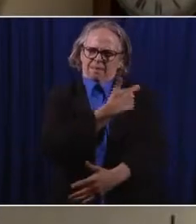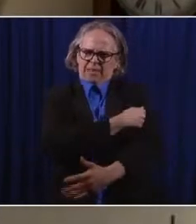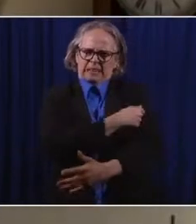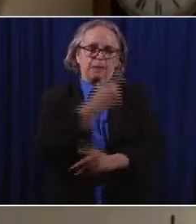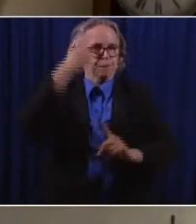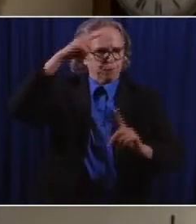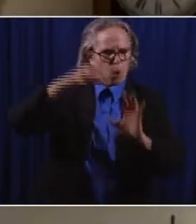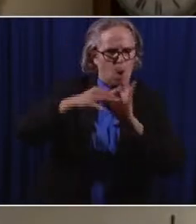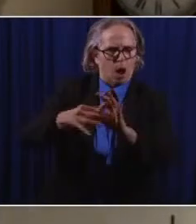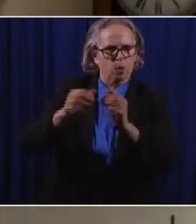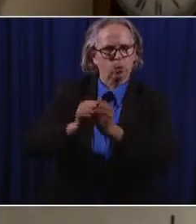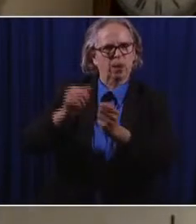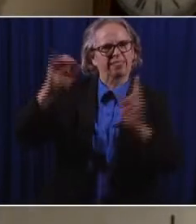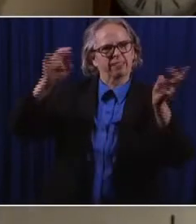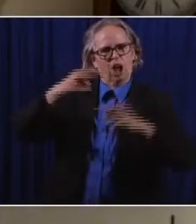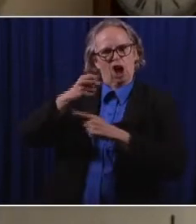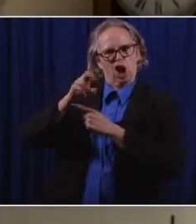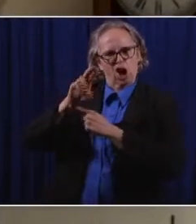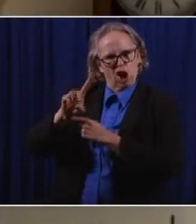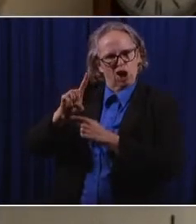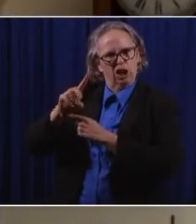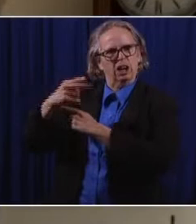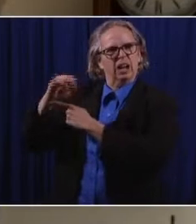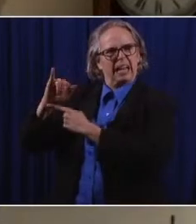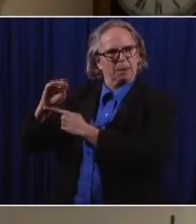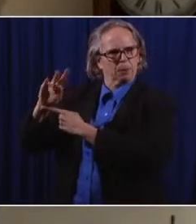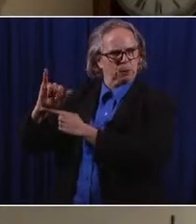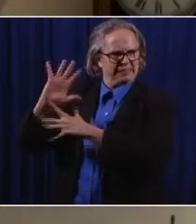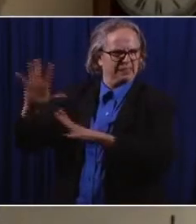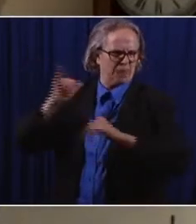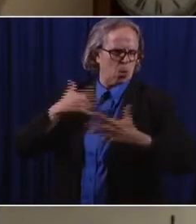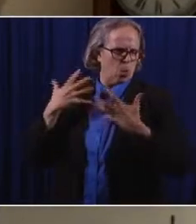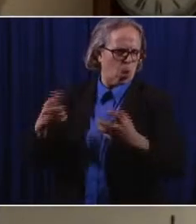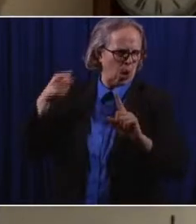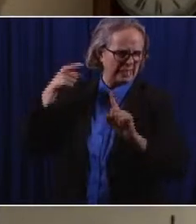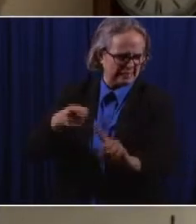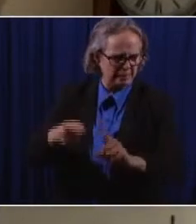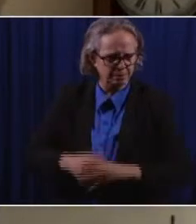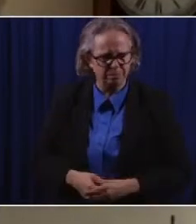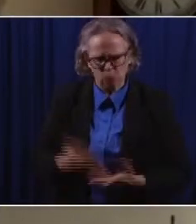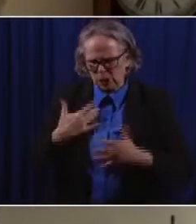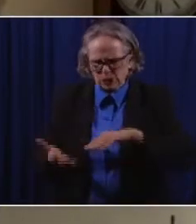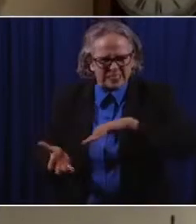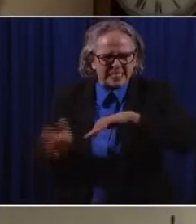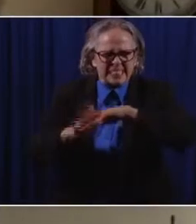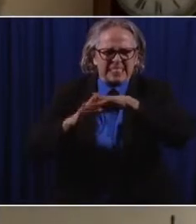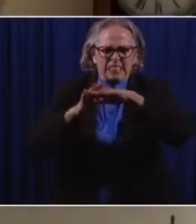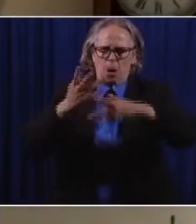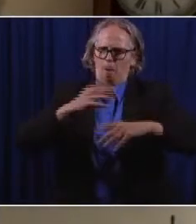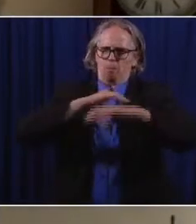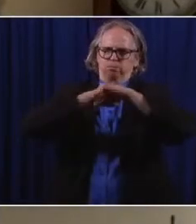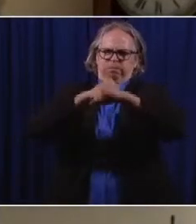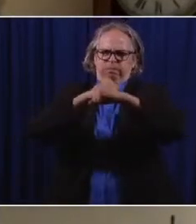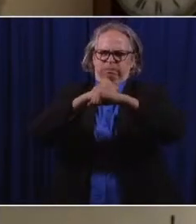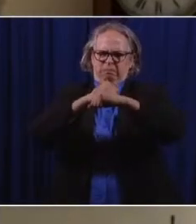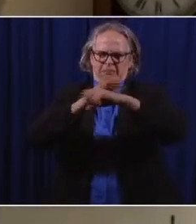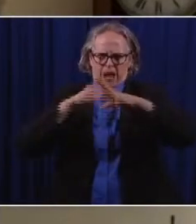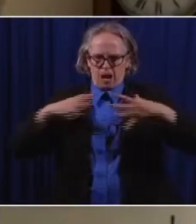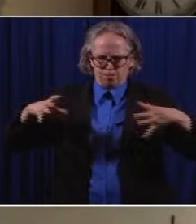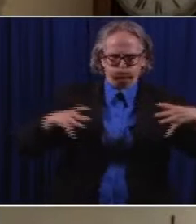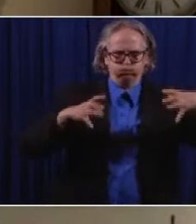know, that have that immunity. If this does in fact work the way we hope it will, then that's when we see the end of